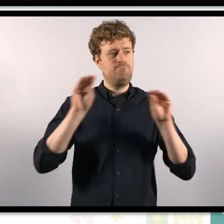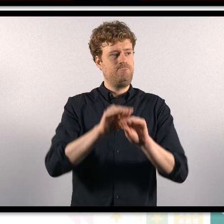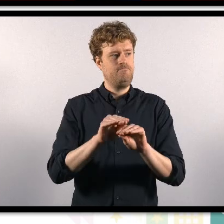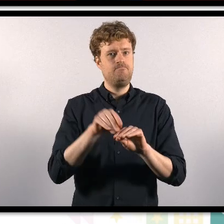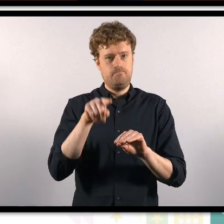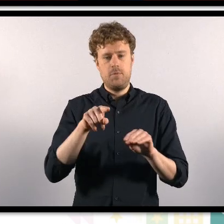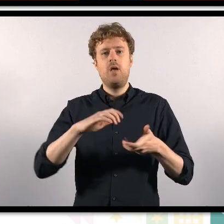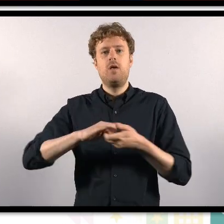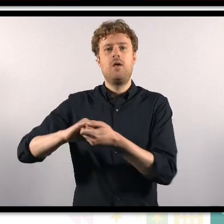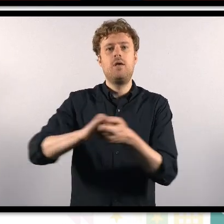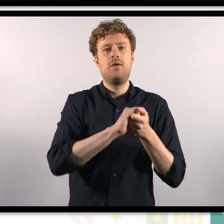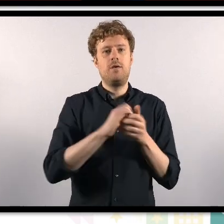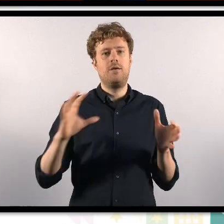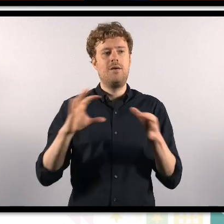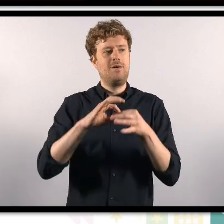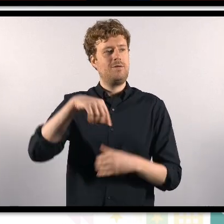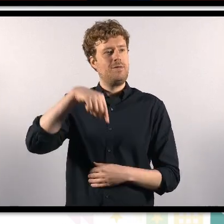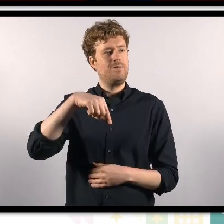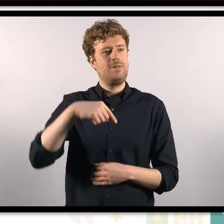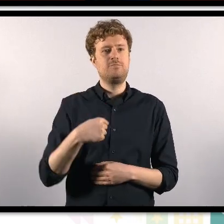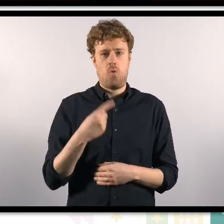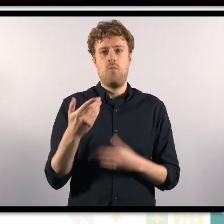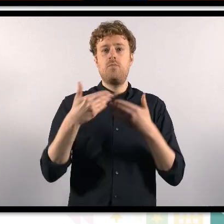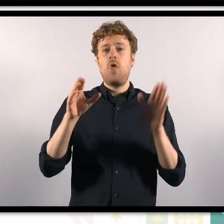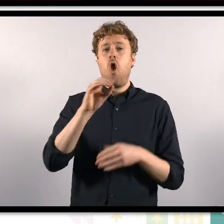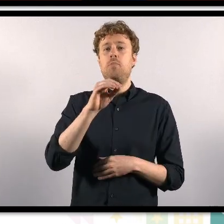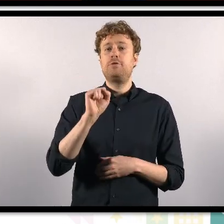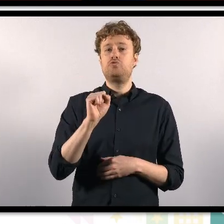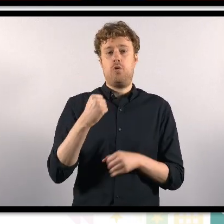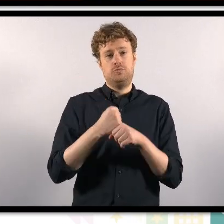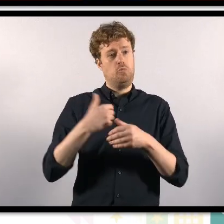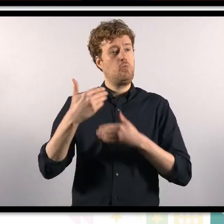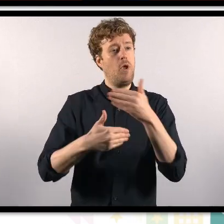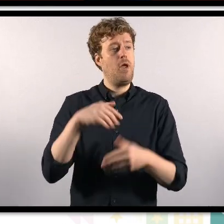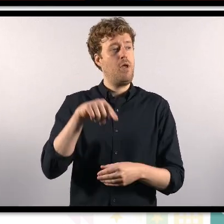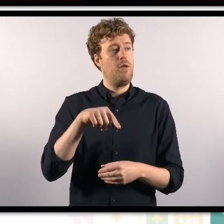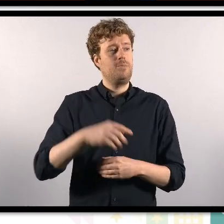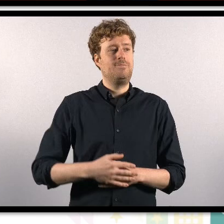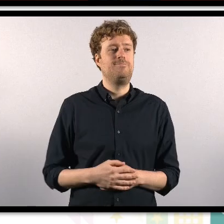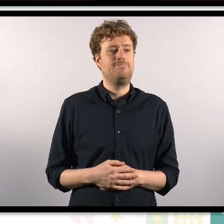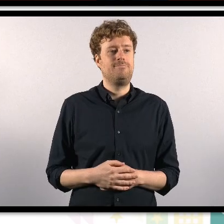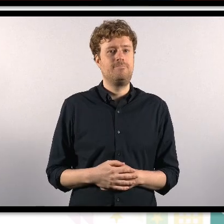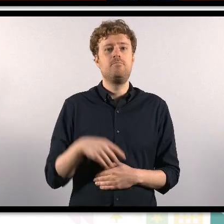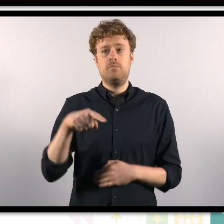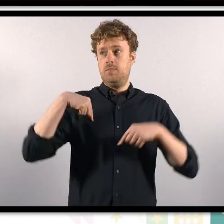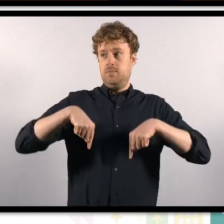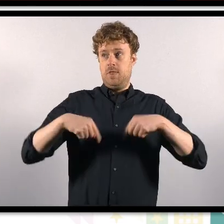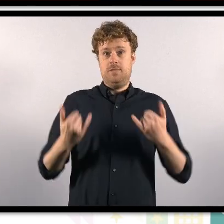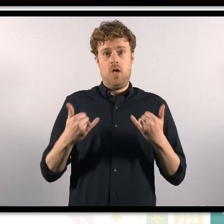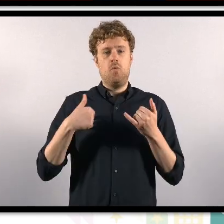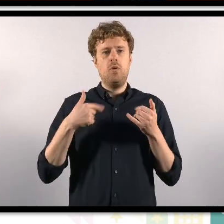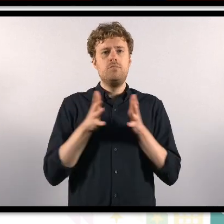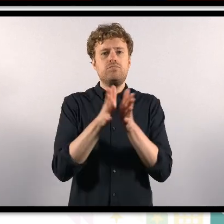all of the digital machine rooms of all our companies, we find cloud native everywhere.